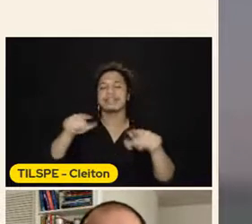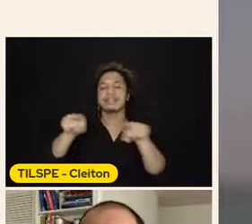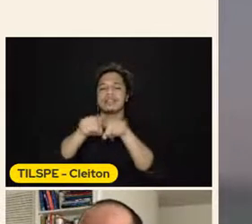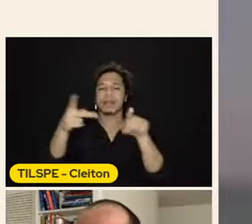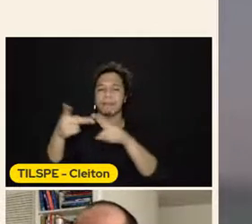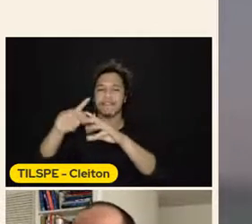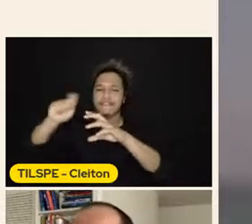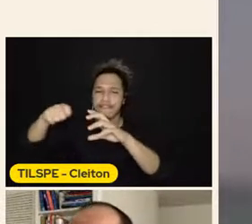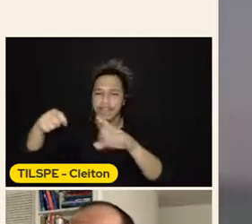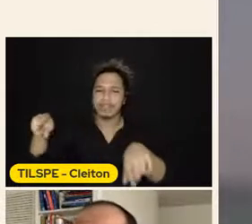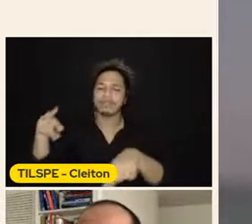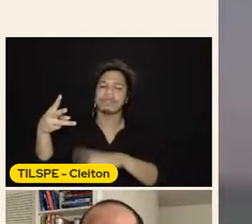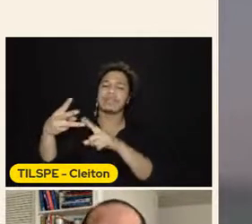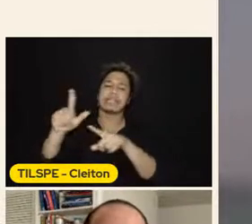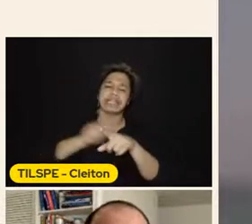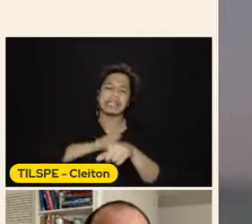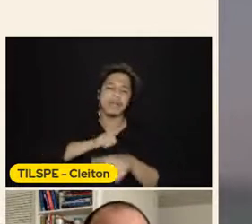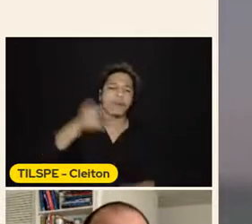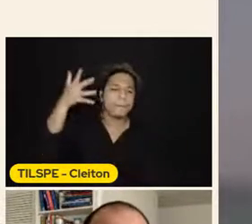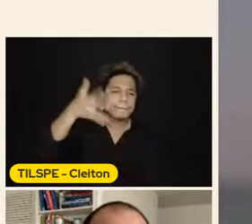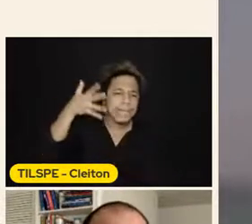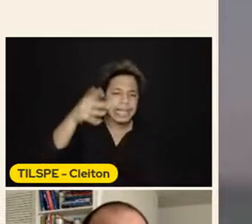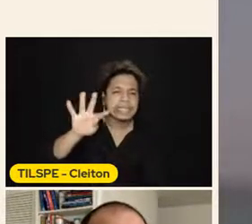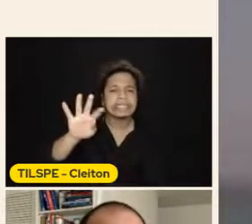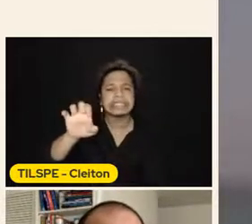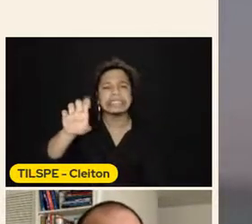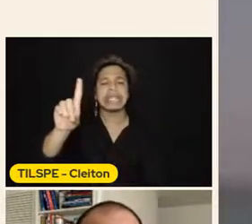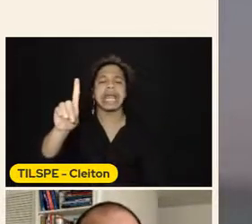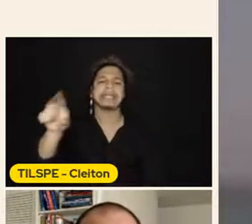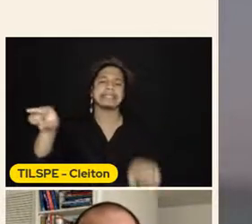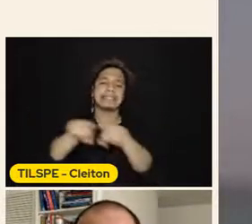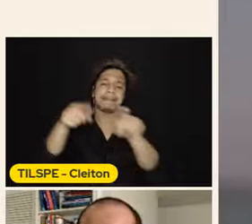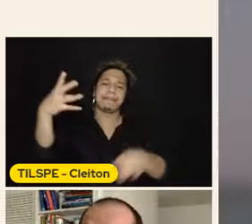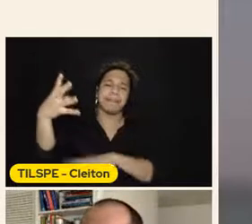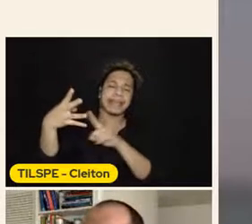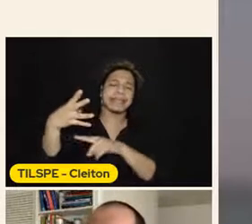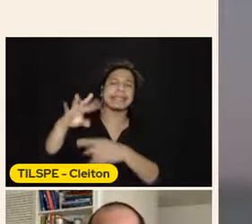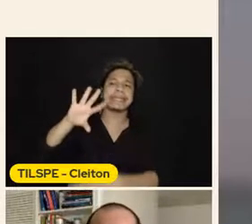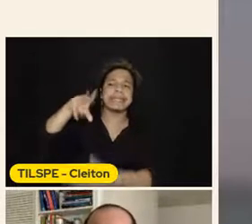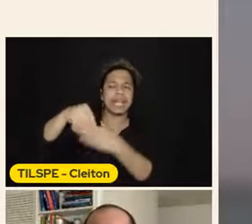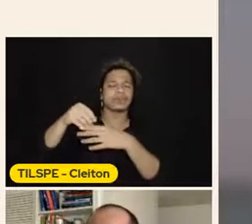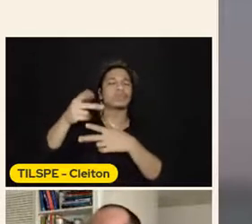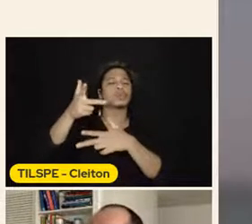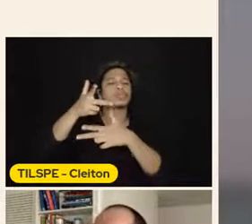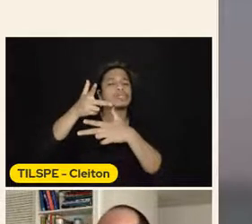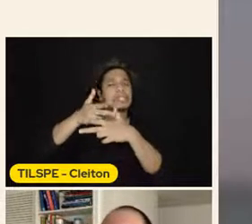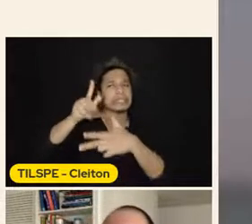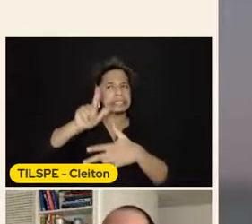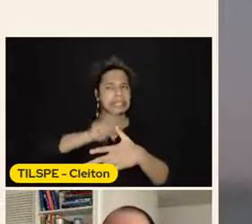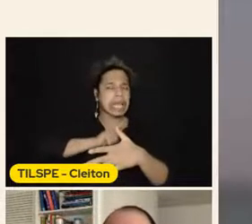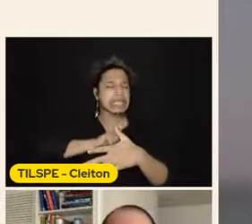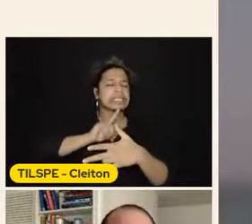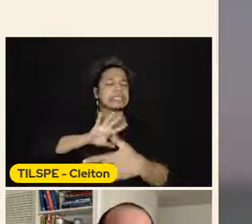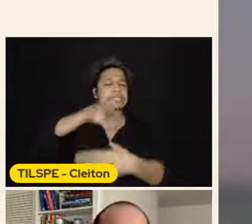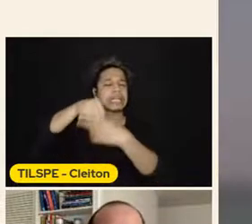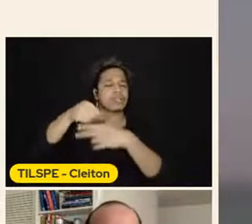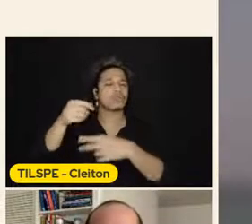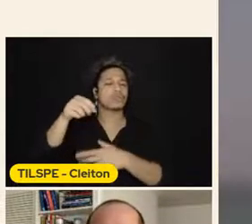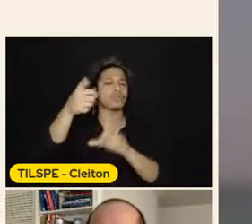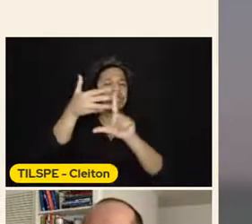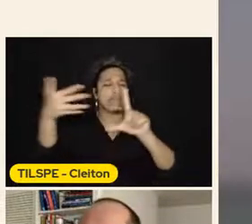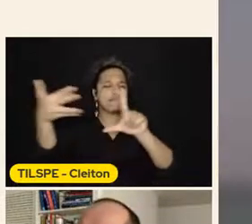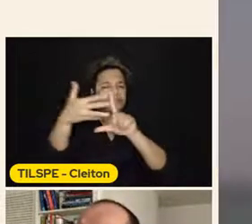Talk by William, the main character. So you can see that when we think about context, they come